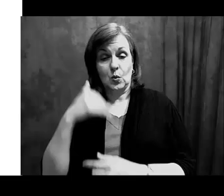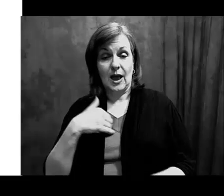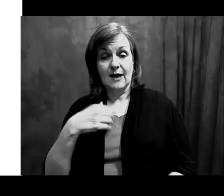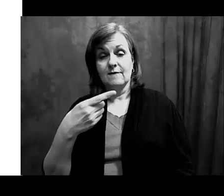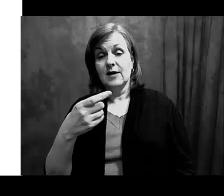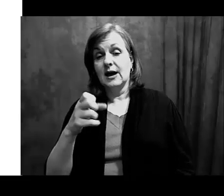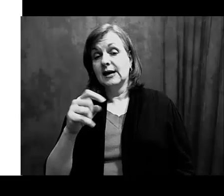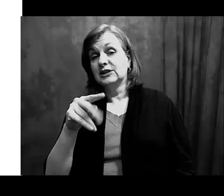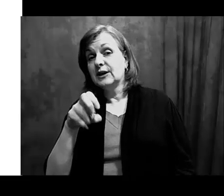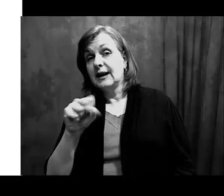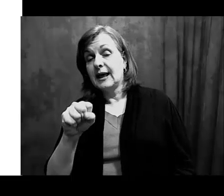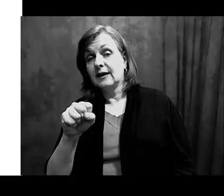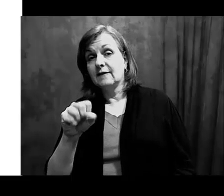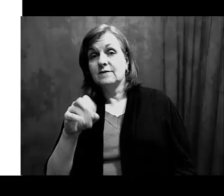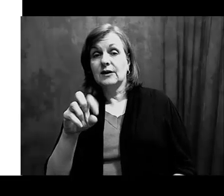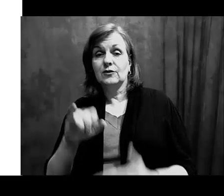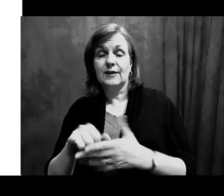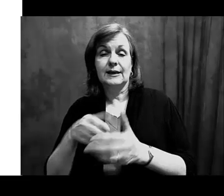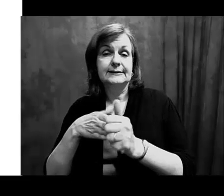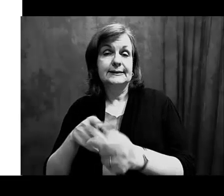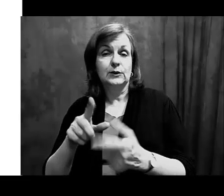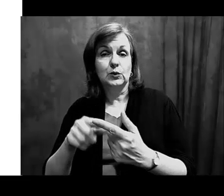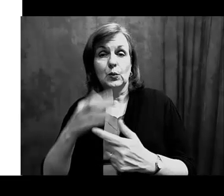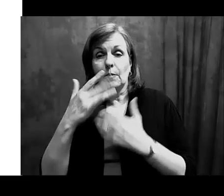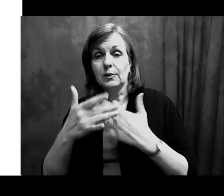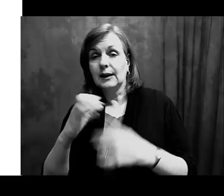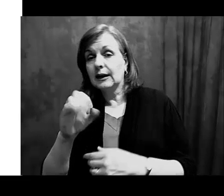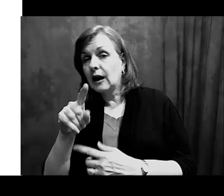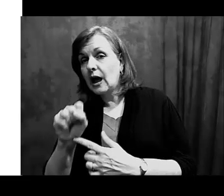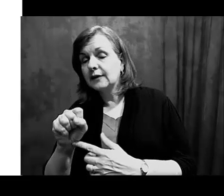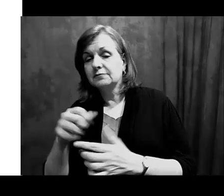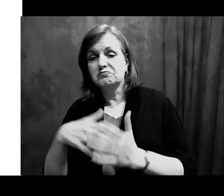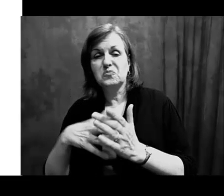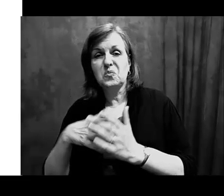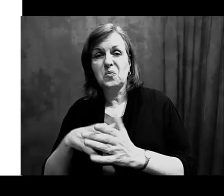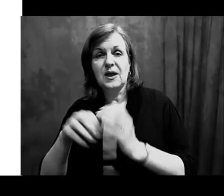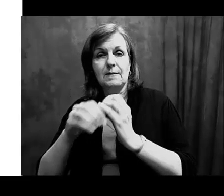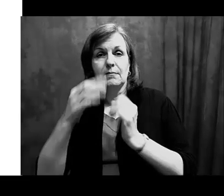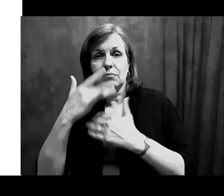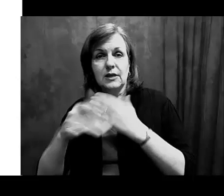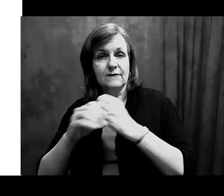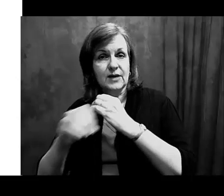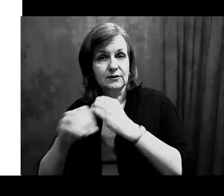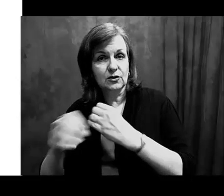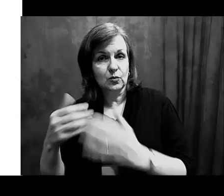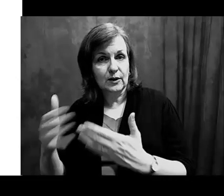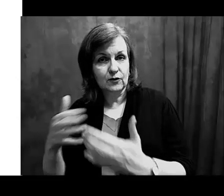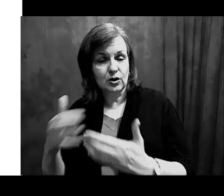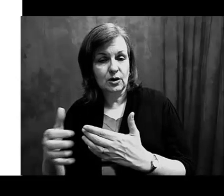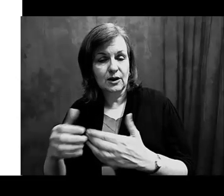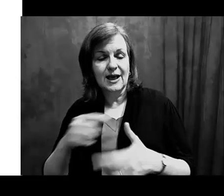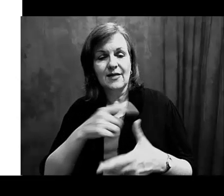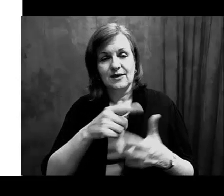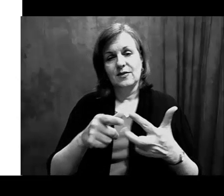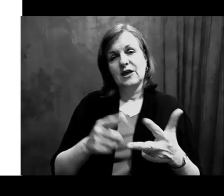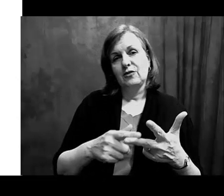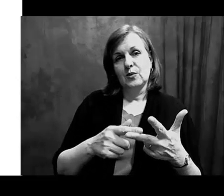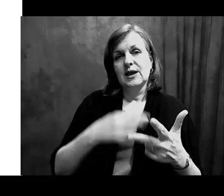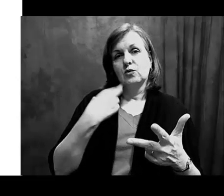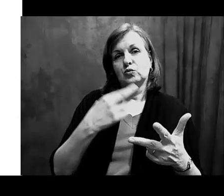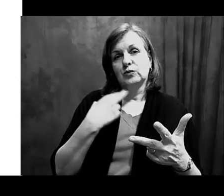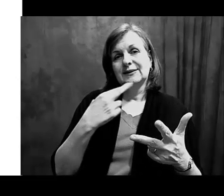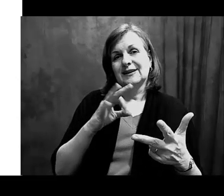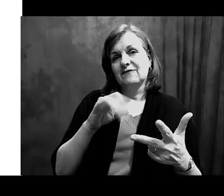blood clots, to weak arteries, weak capillaries that are genetic, these things,